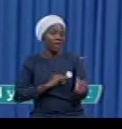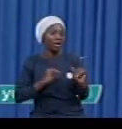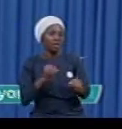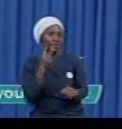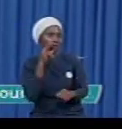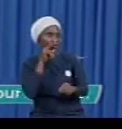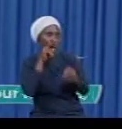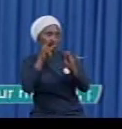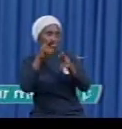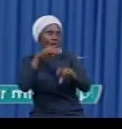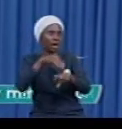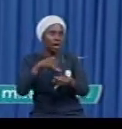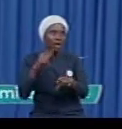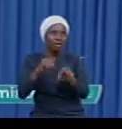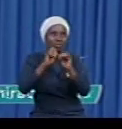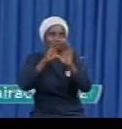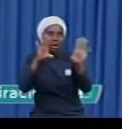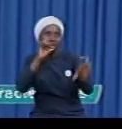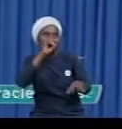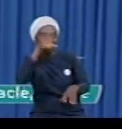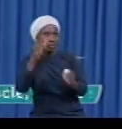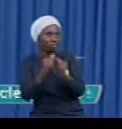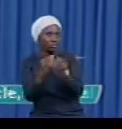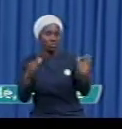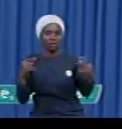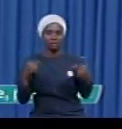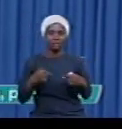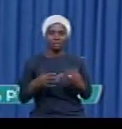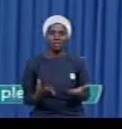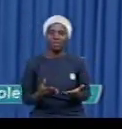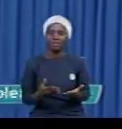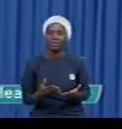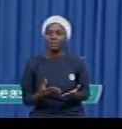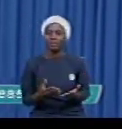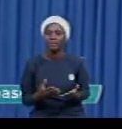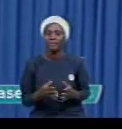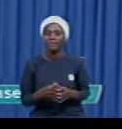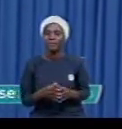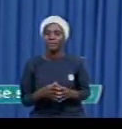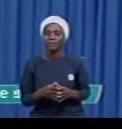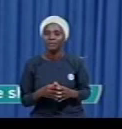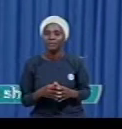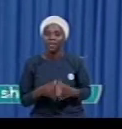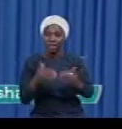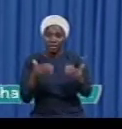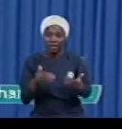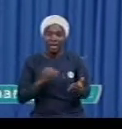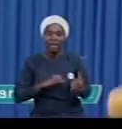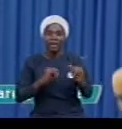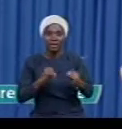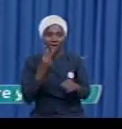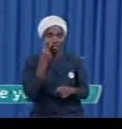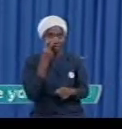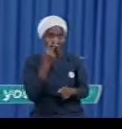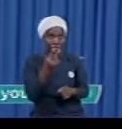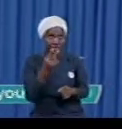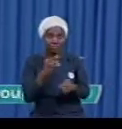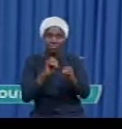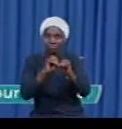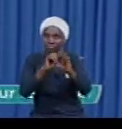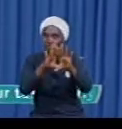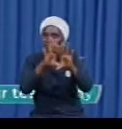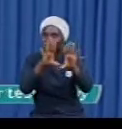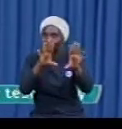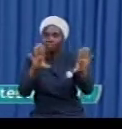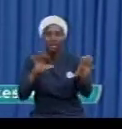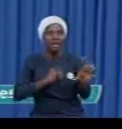pain. Even if I sleep for long and wake up, sometimes I will not be able to open my eyes, but now I can see clearly. I can see any